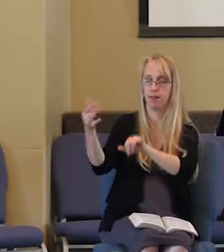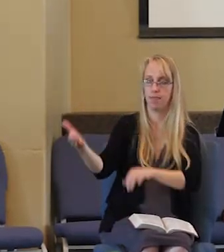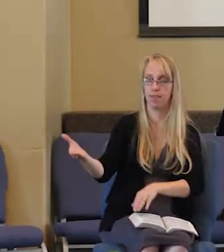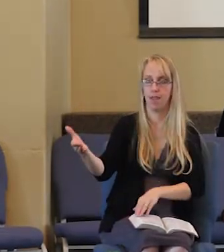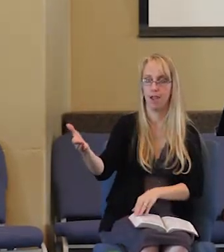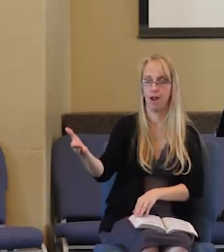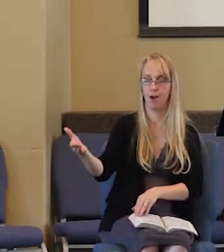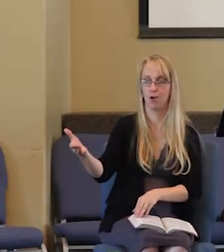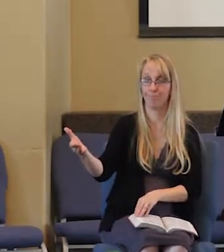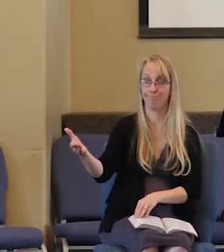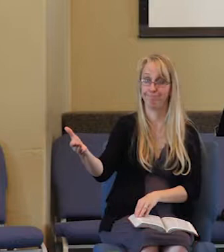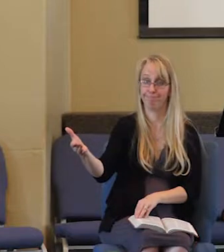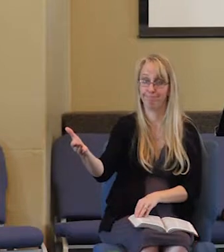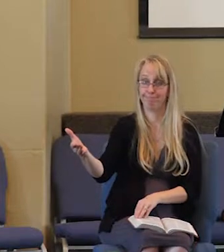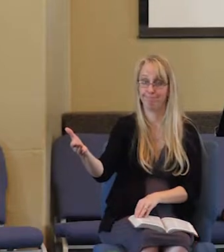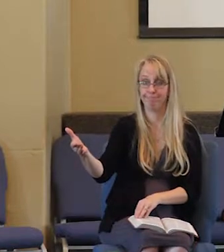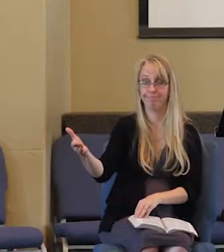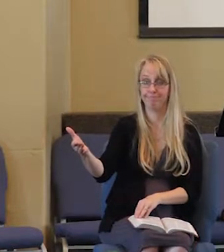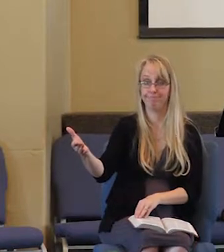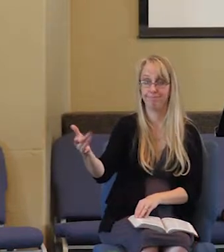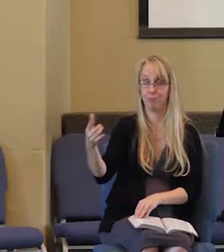there